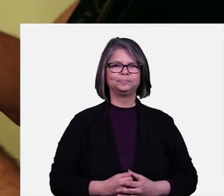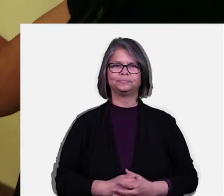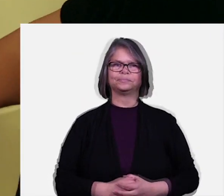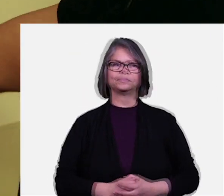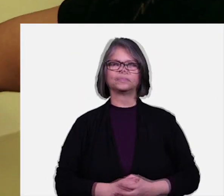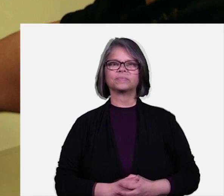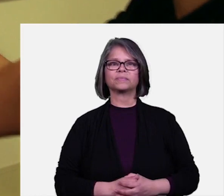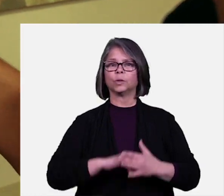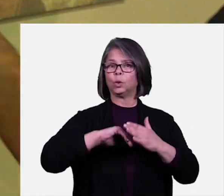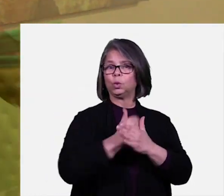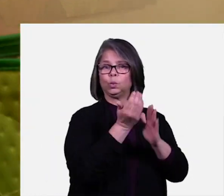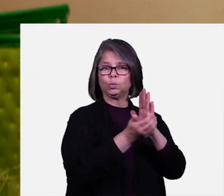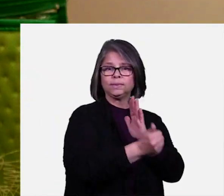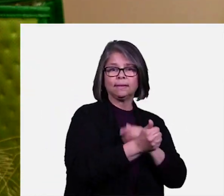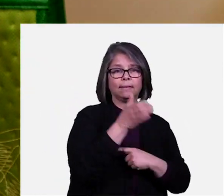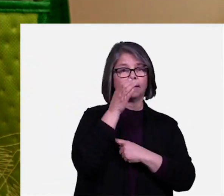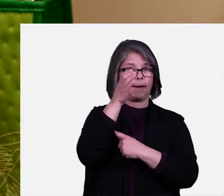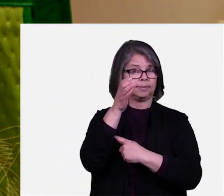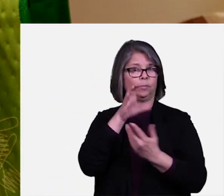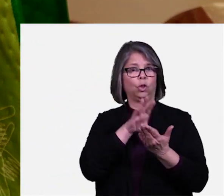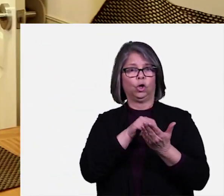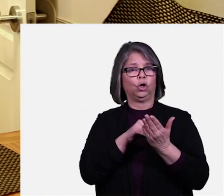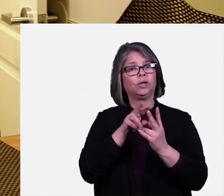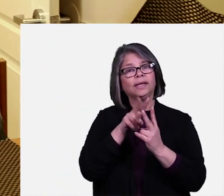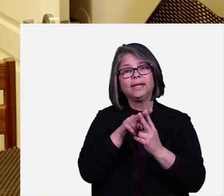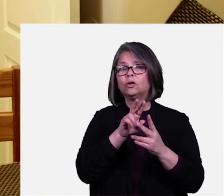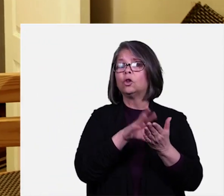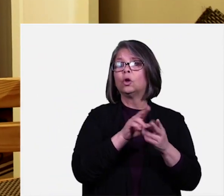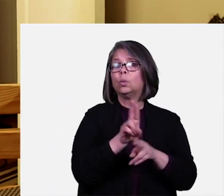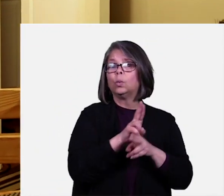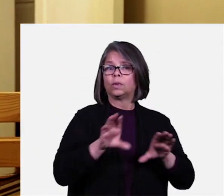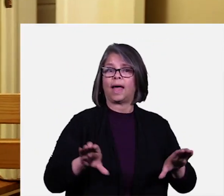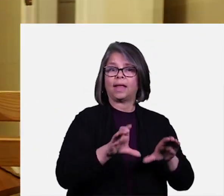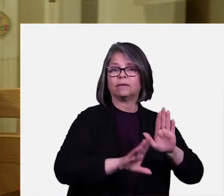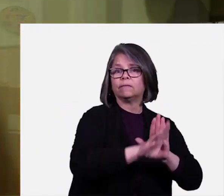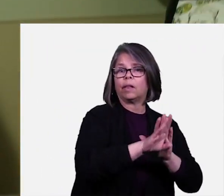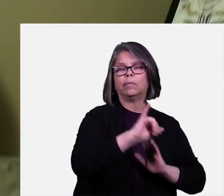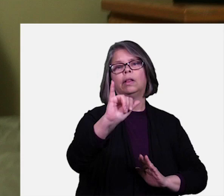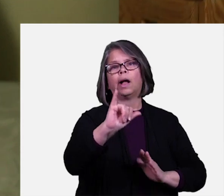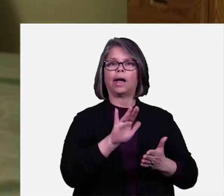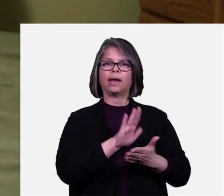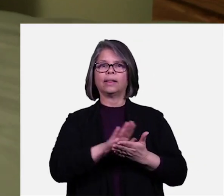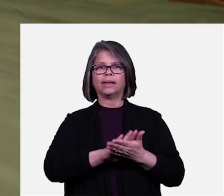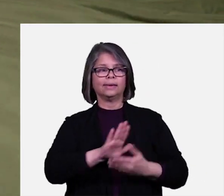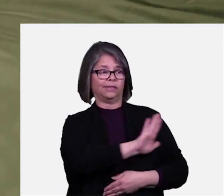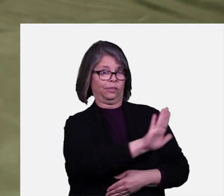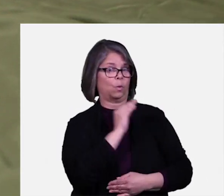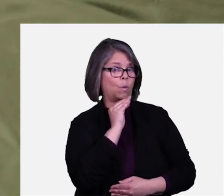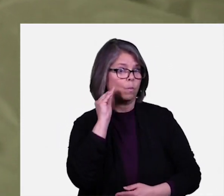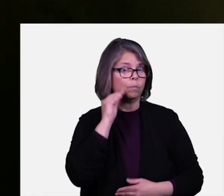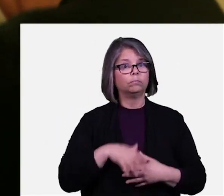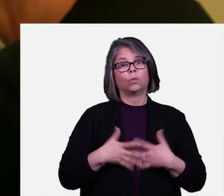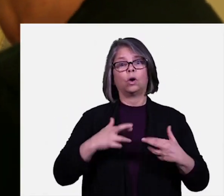Learn new skills and concepts, whether that be through developmental activities that they're doing in a day, like cleaning their home or helping take